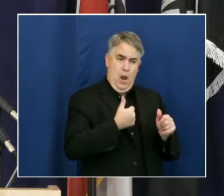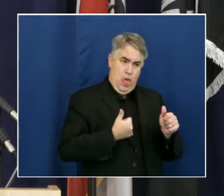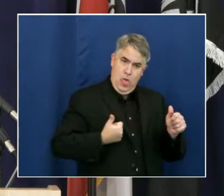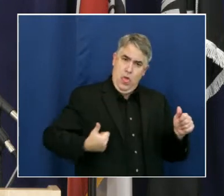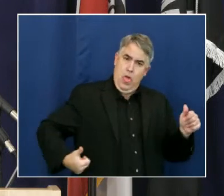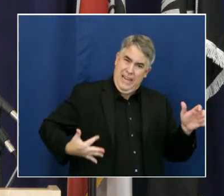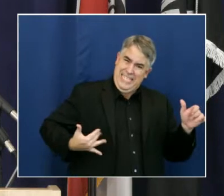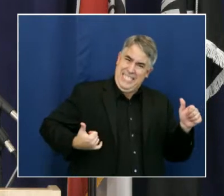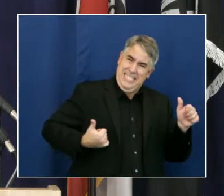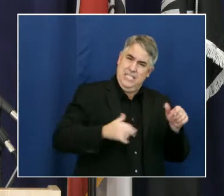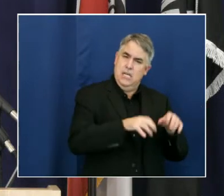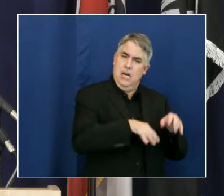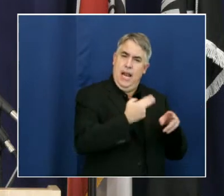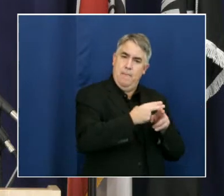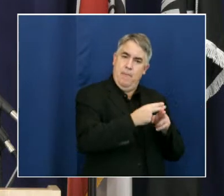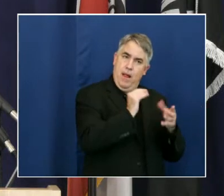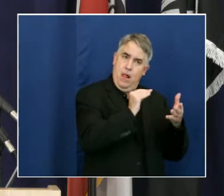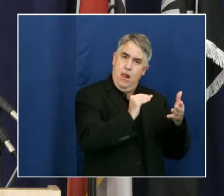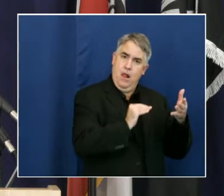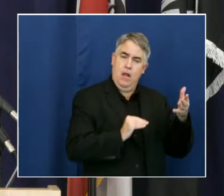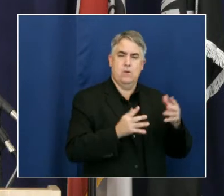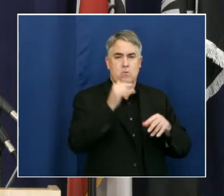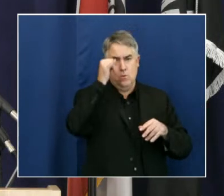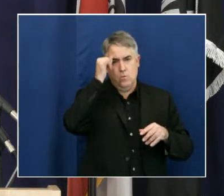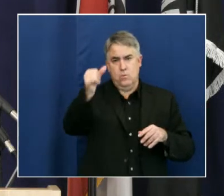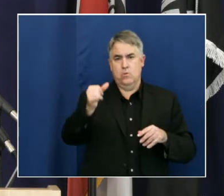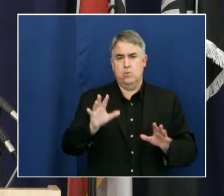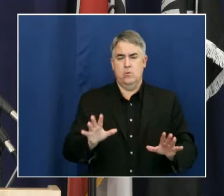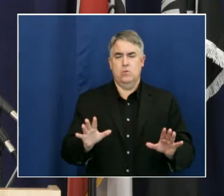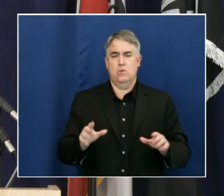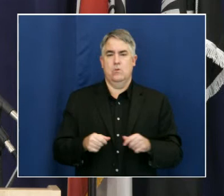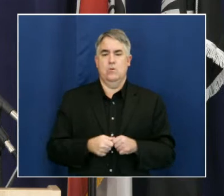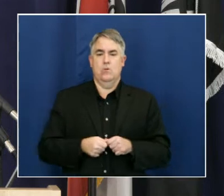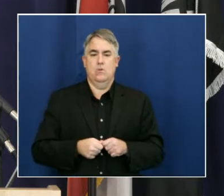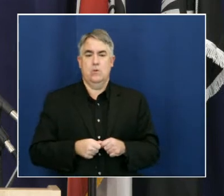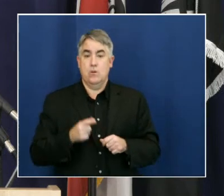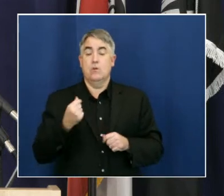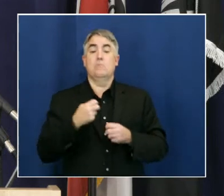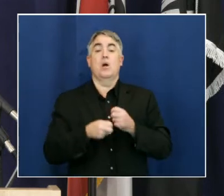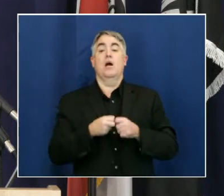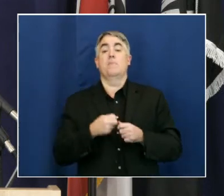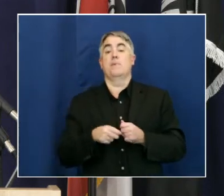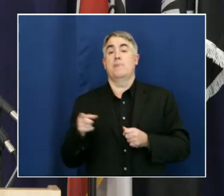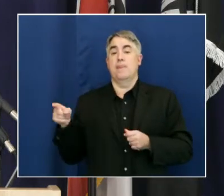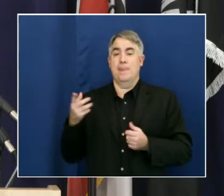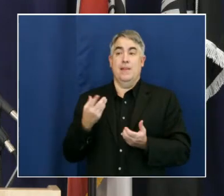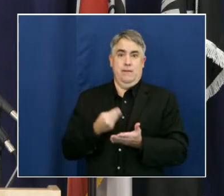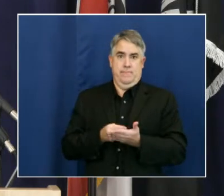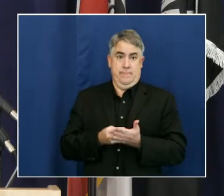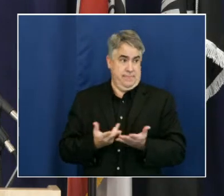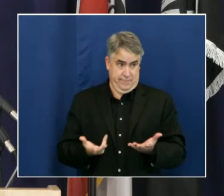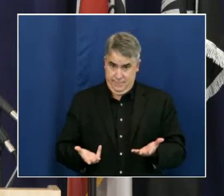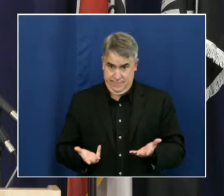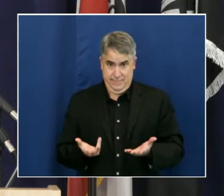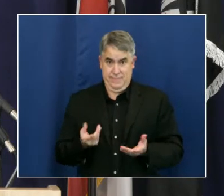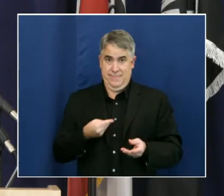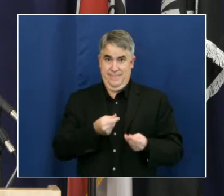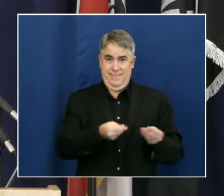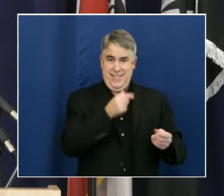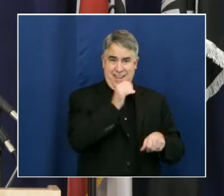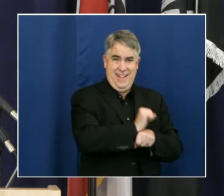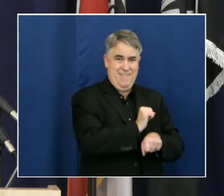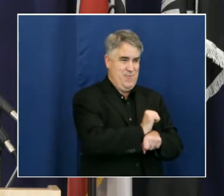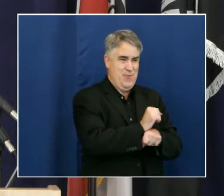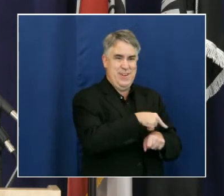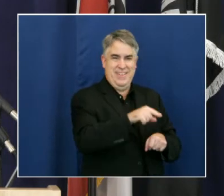I walk through. There's funding challenges, there's staffing challenges, there's siting challenges. It is a complex